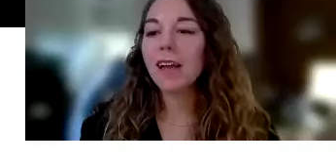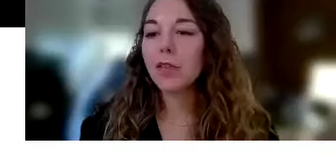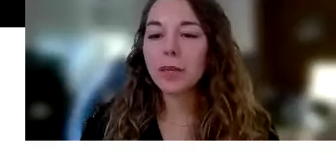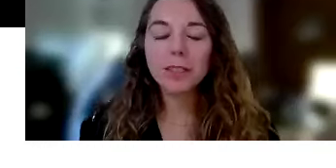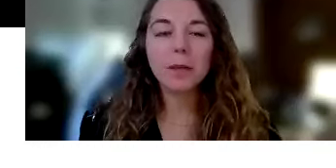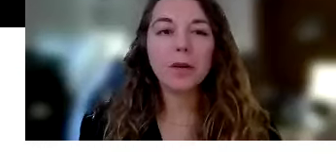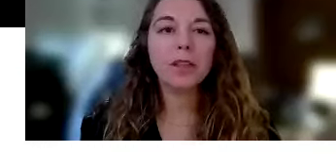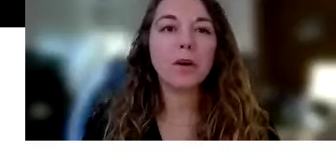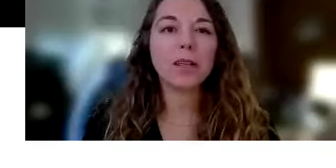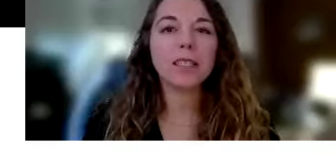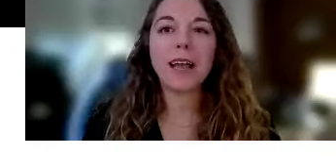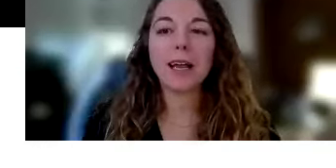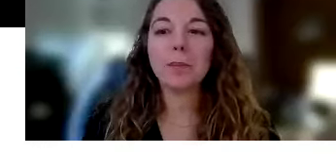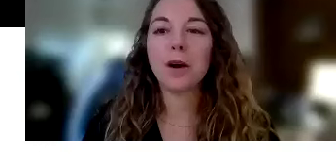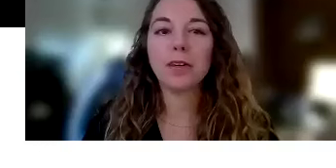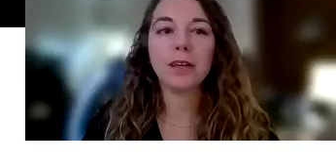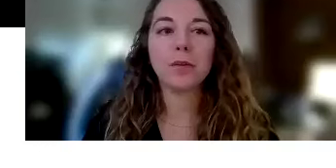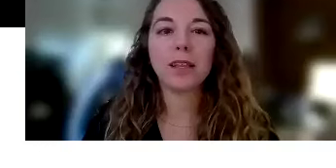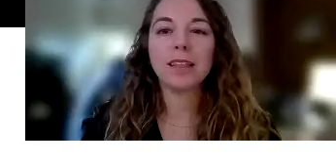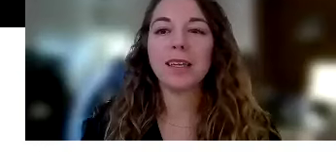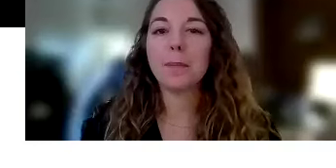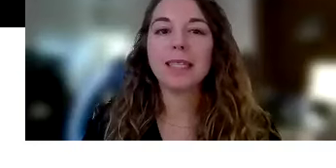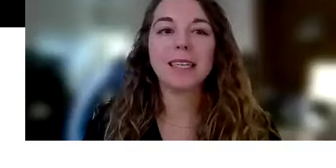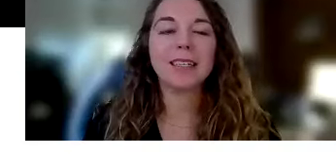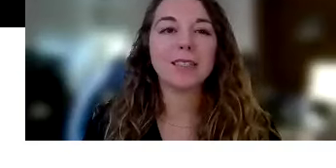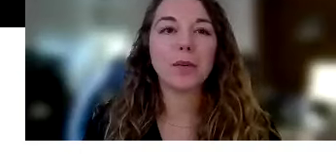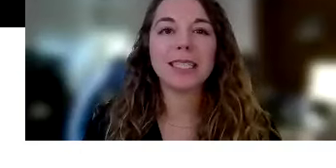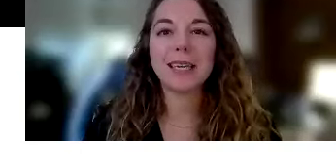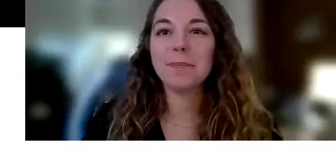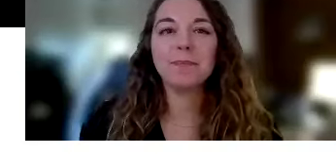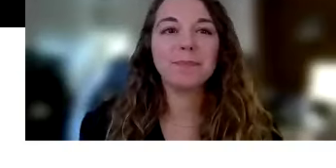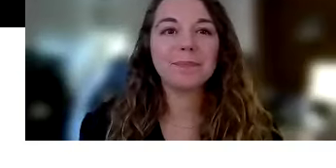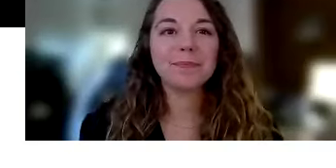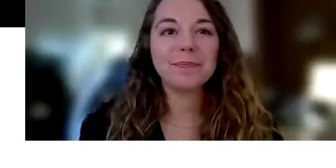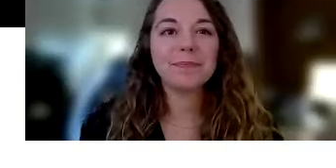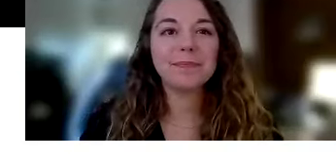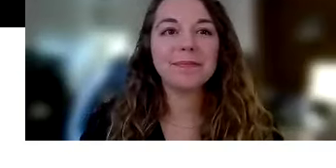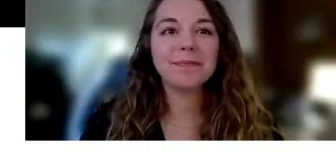Connection. Thrilled to be with you all today and partnering with the amazing SCOE team.